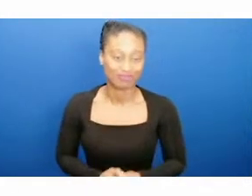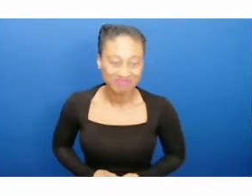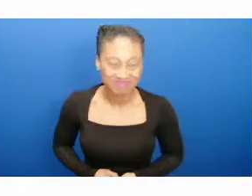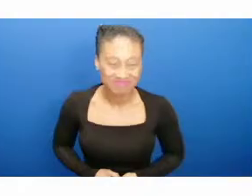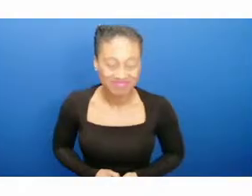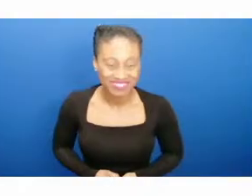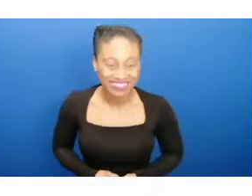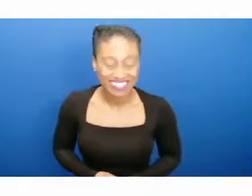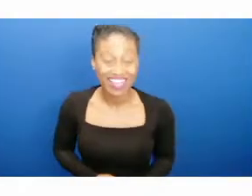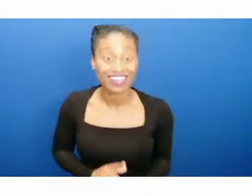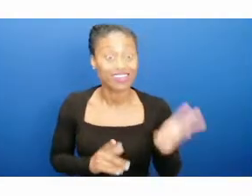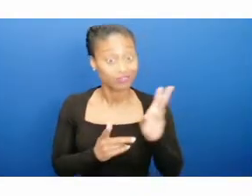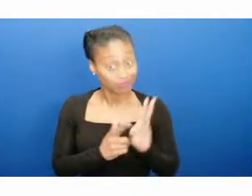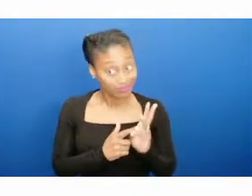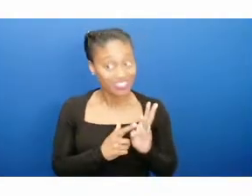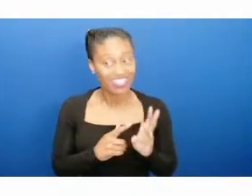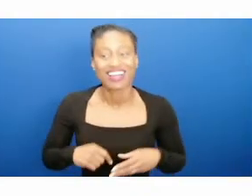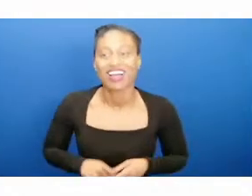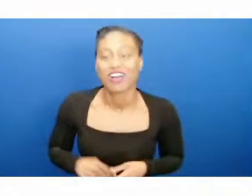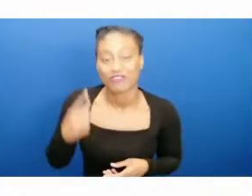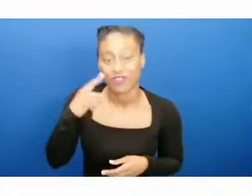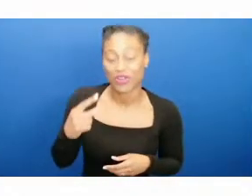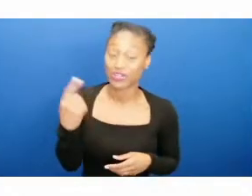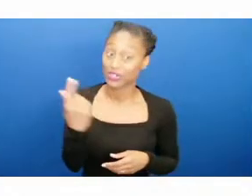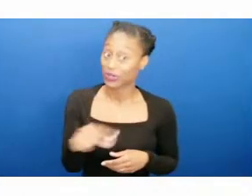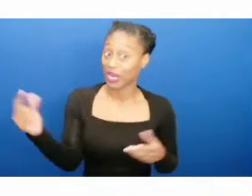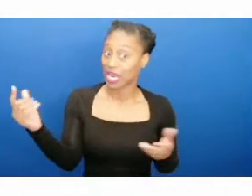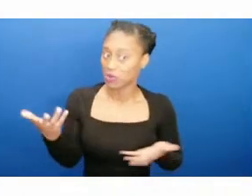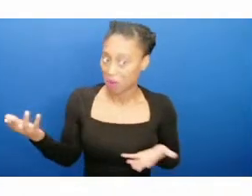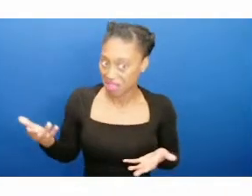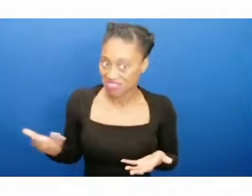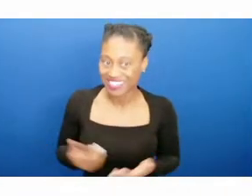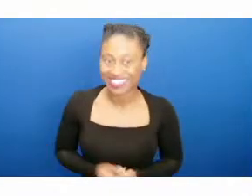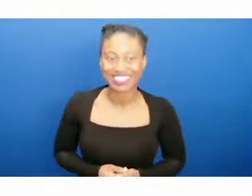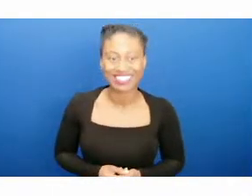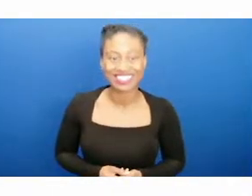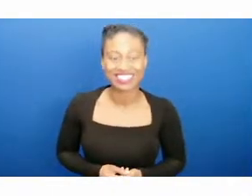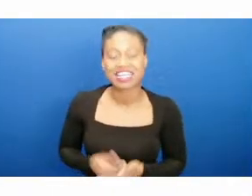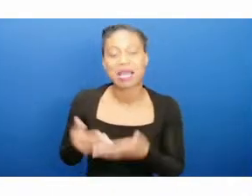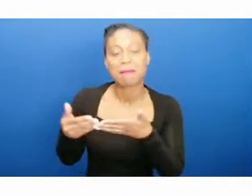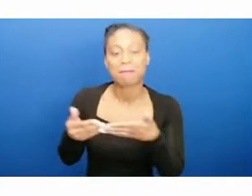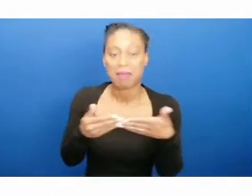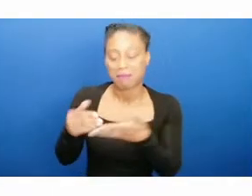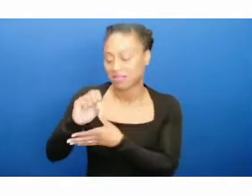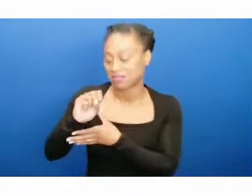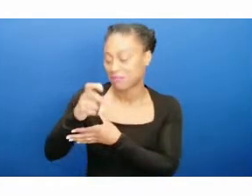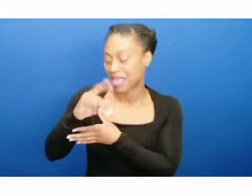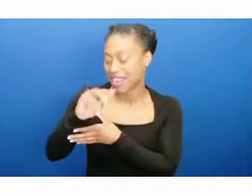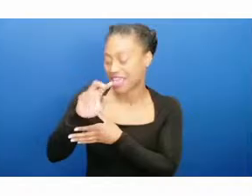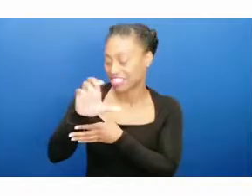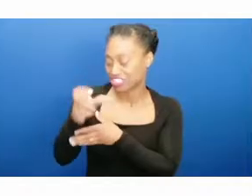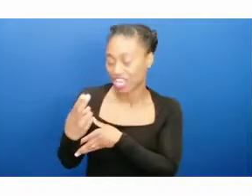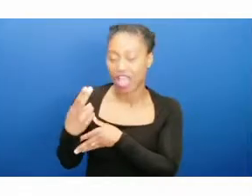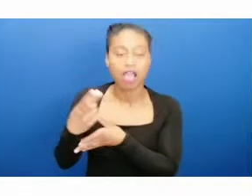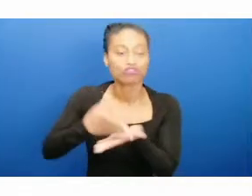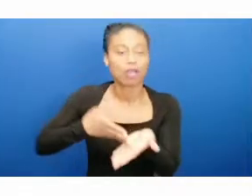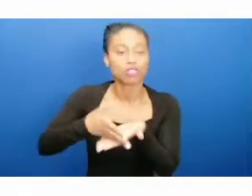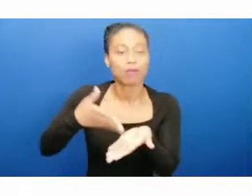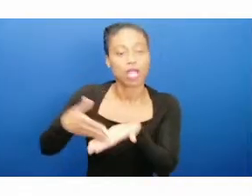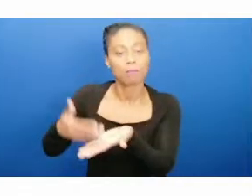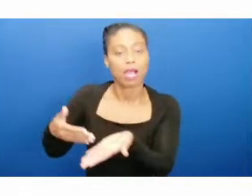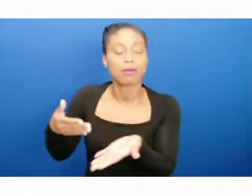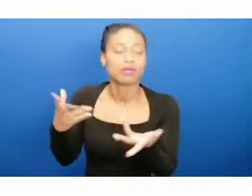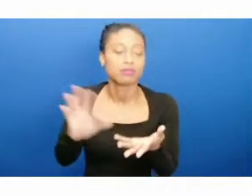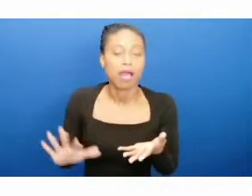And then to get in some greens, we have some baby spinach that's been roughly chopped. So this is about